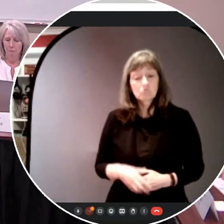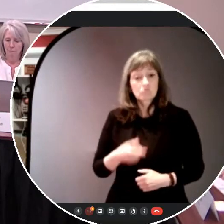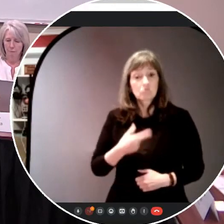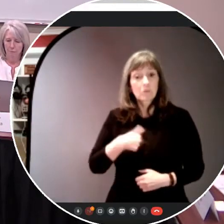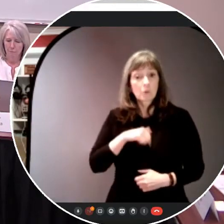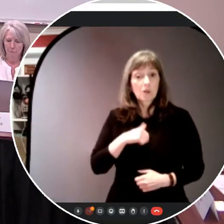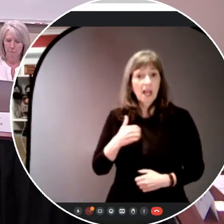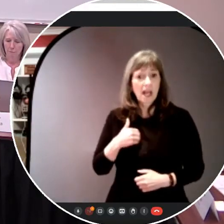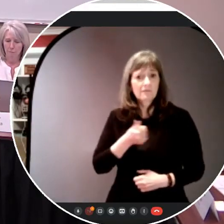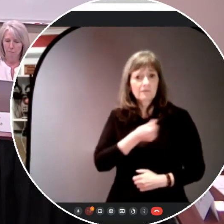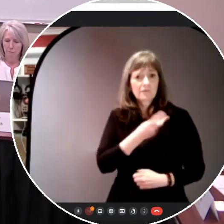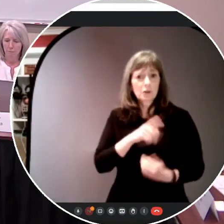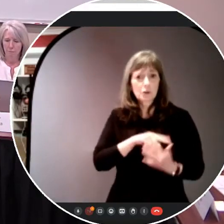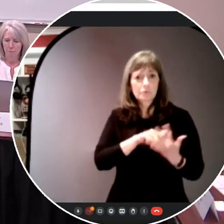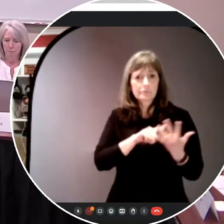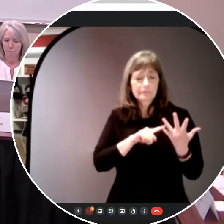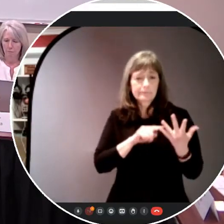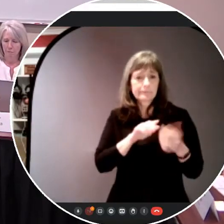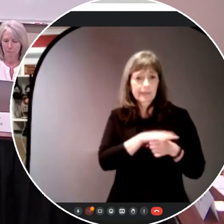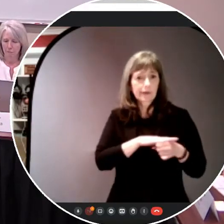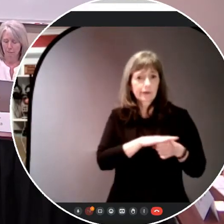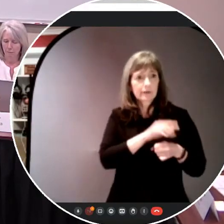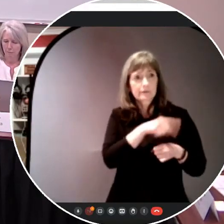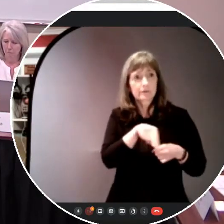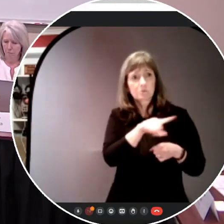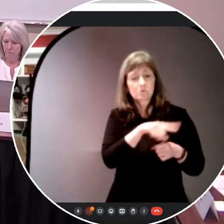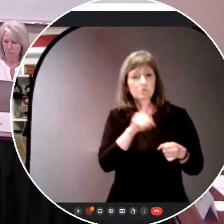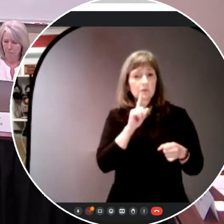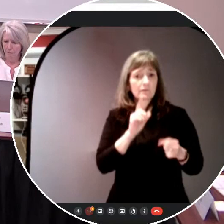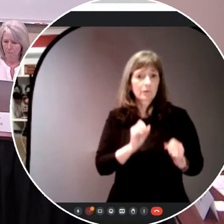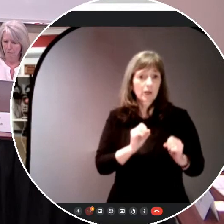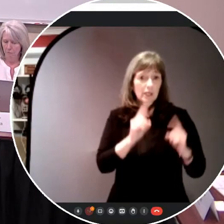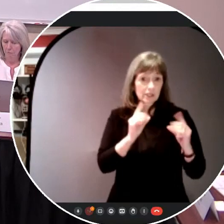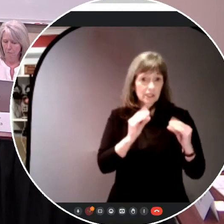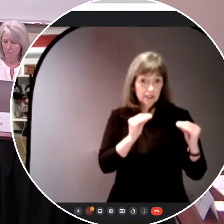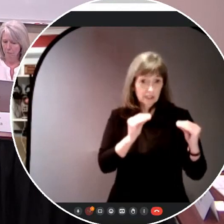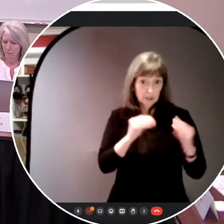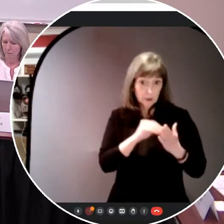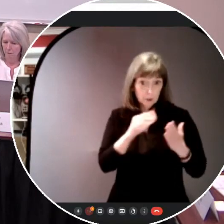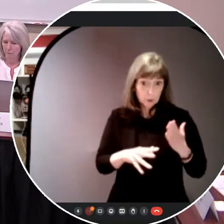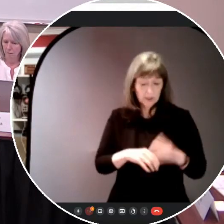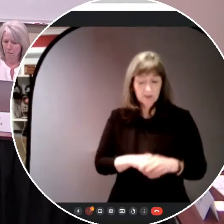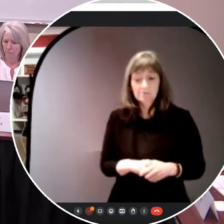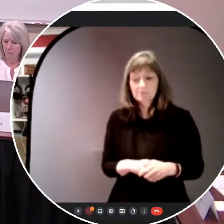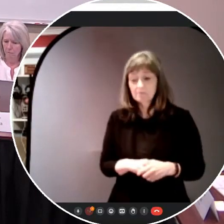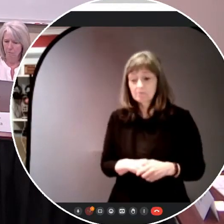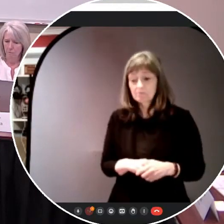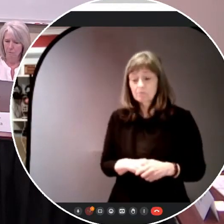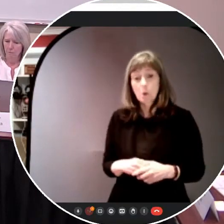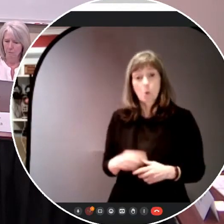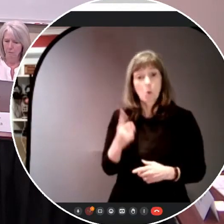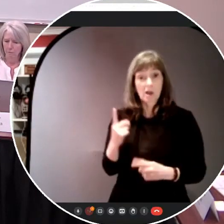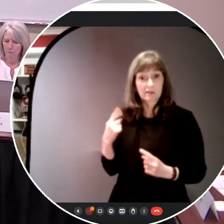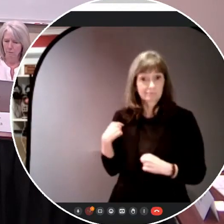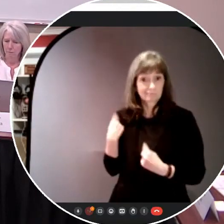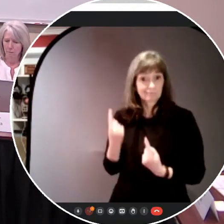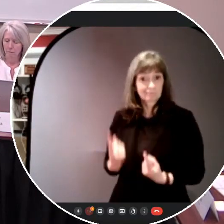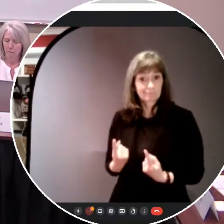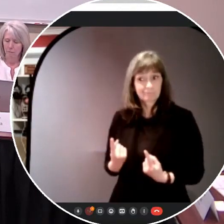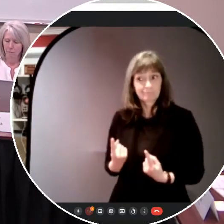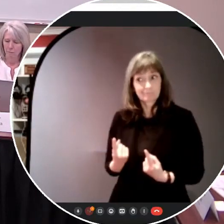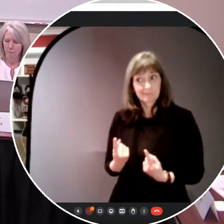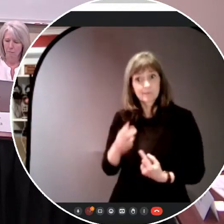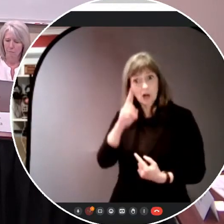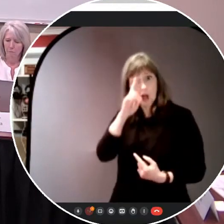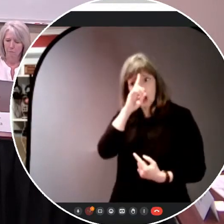sites for educating students, one of which has been historically a hospital